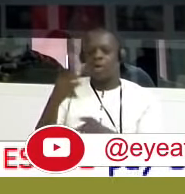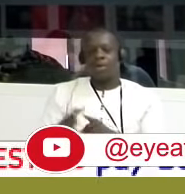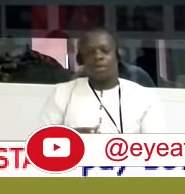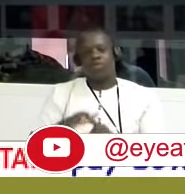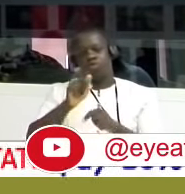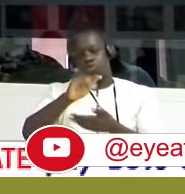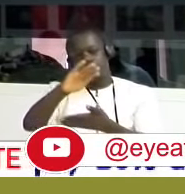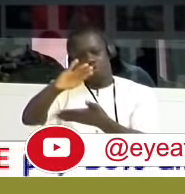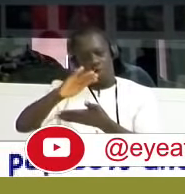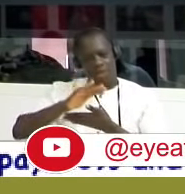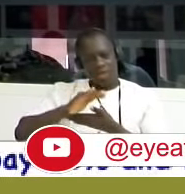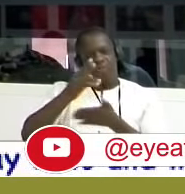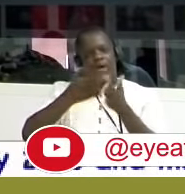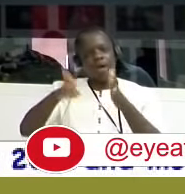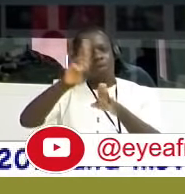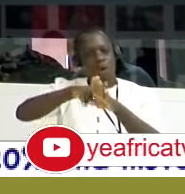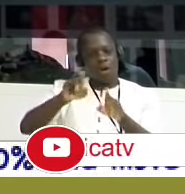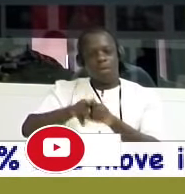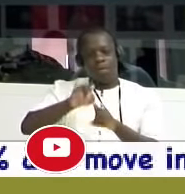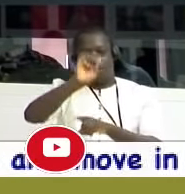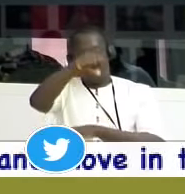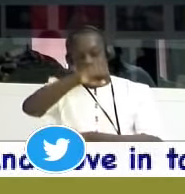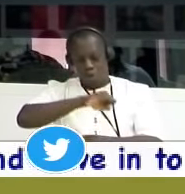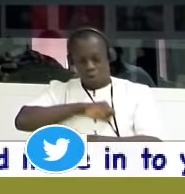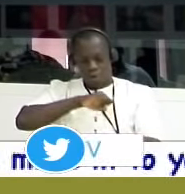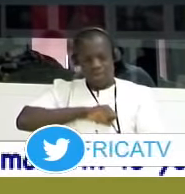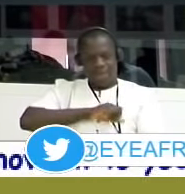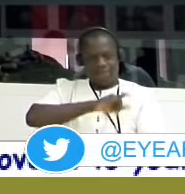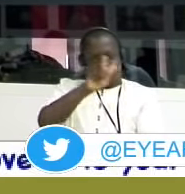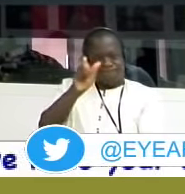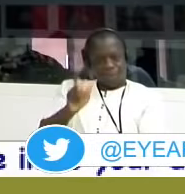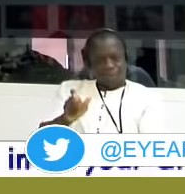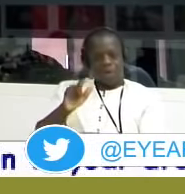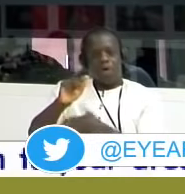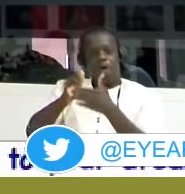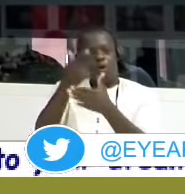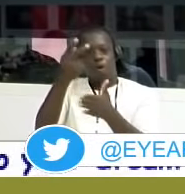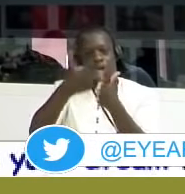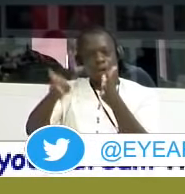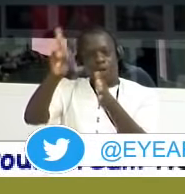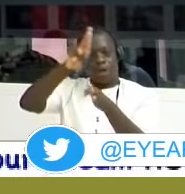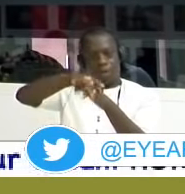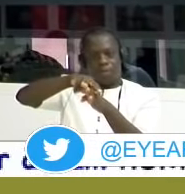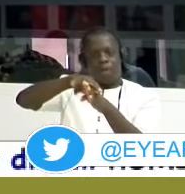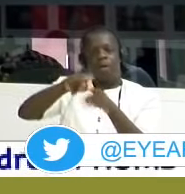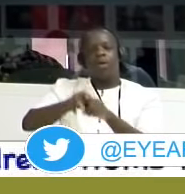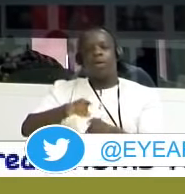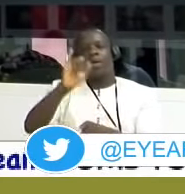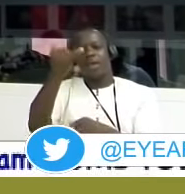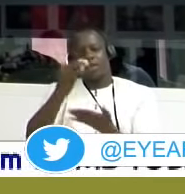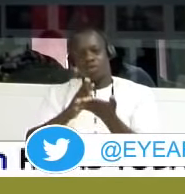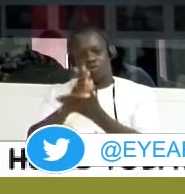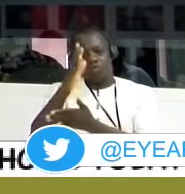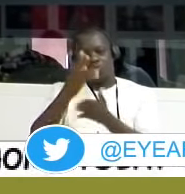either in person, through a briefing, or reports, correct? Yes, through a report.